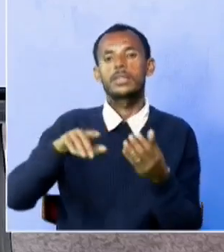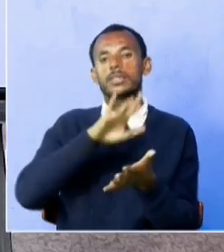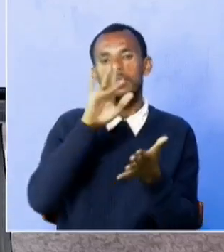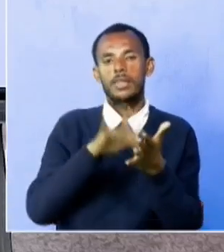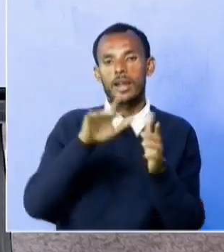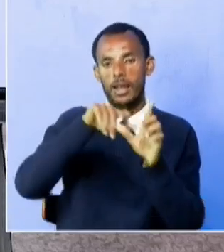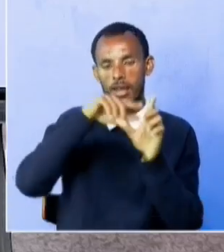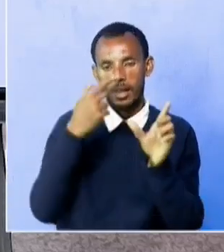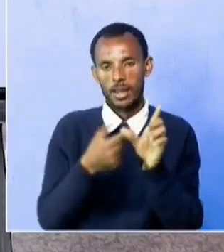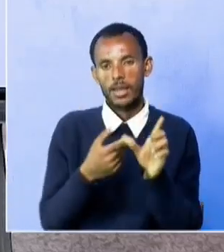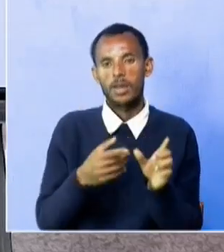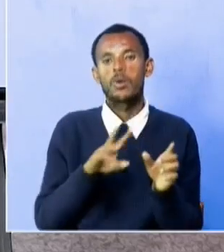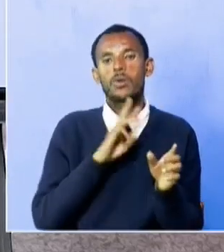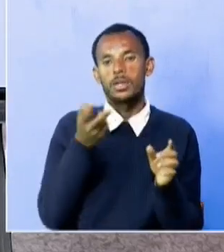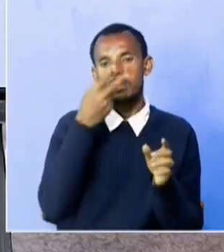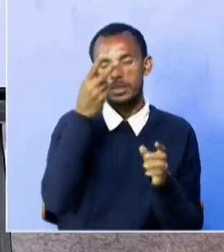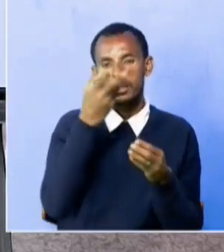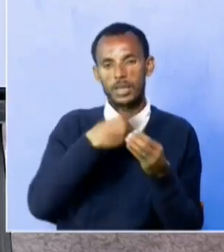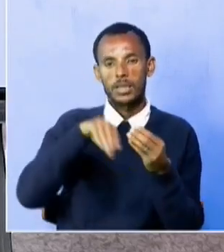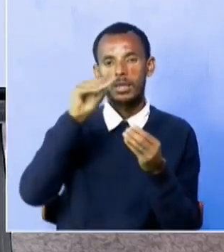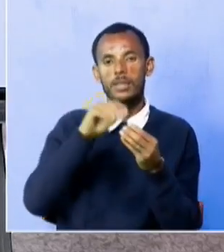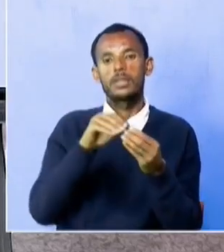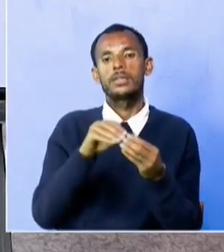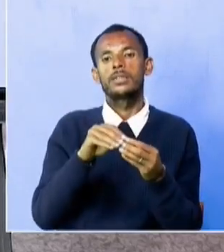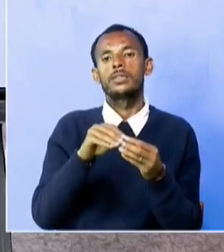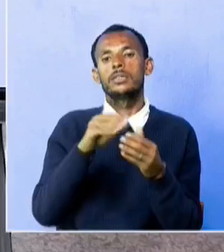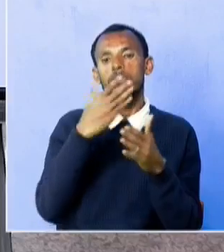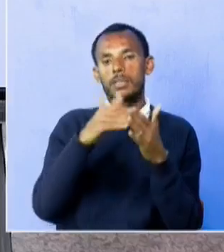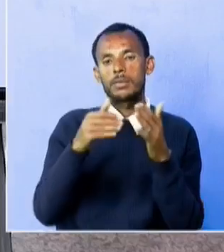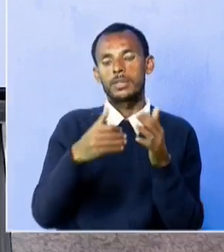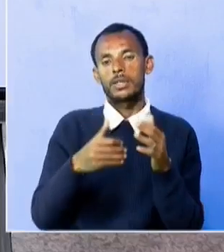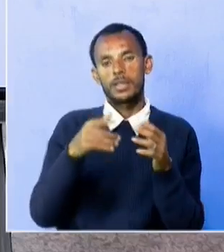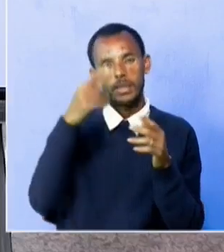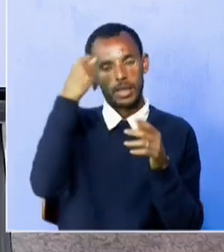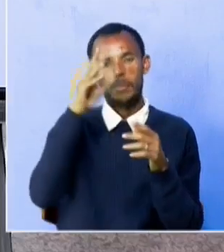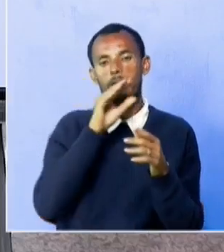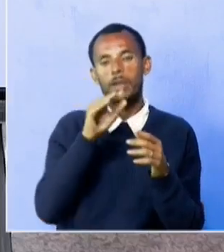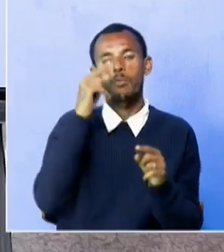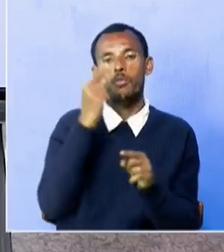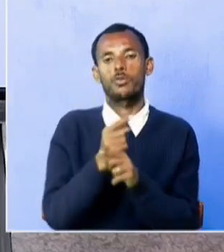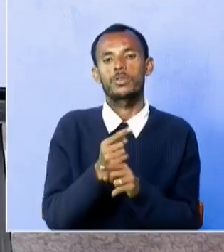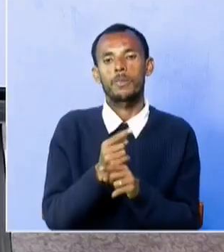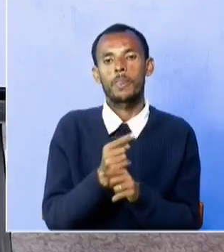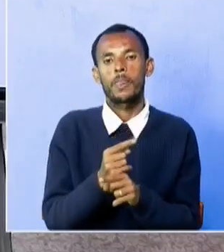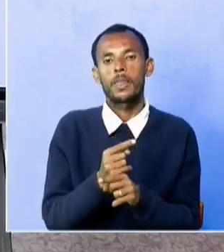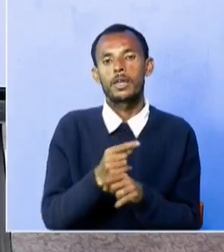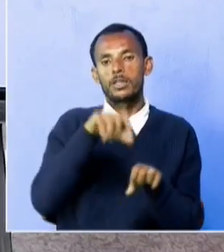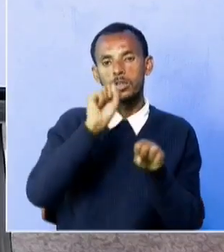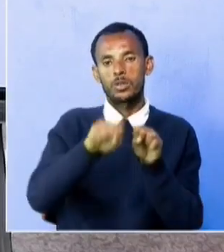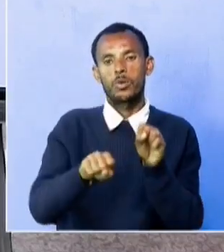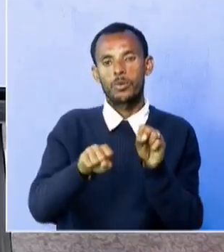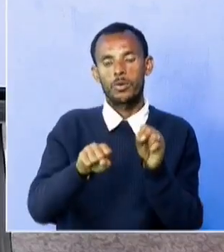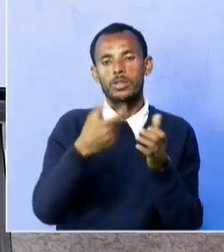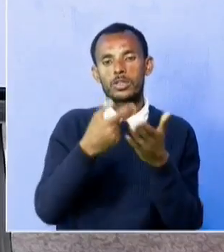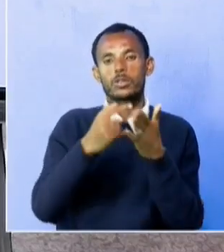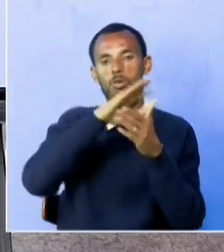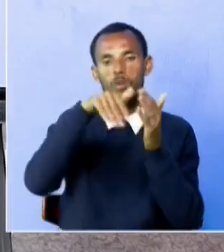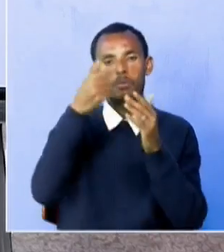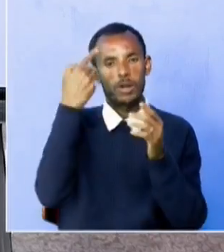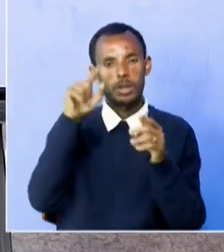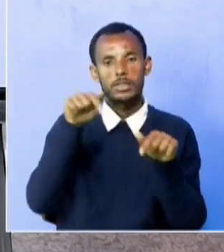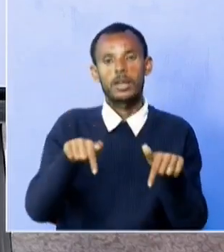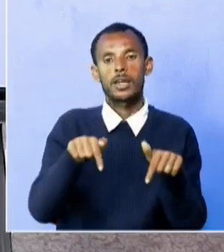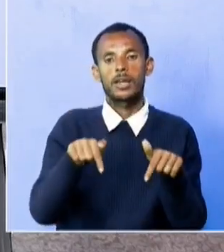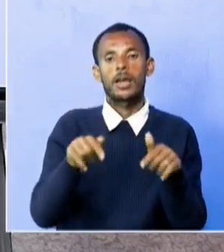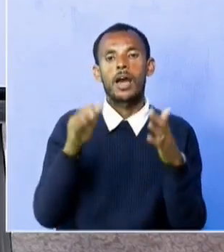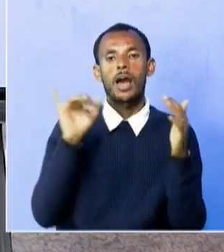angle. We will also see some other theorems and their proofs, okay? So this is all for today. I